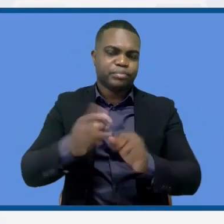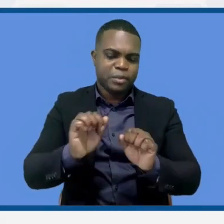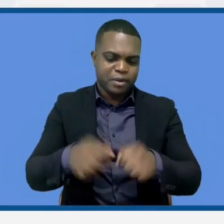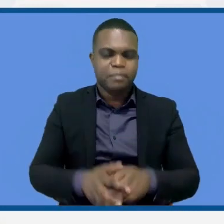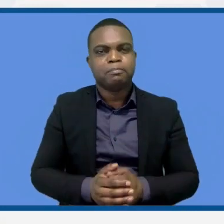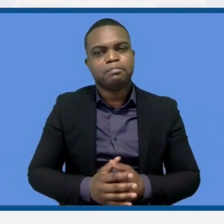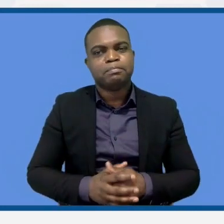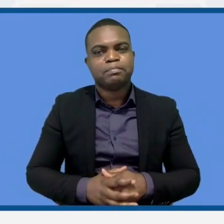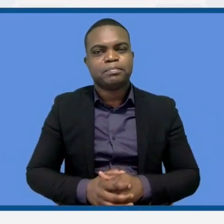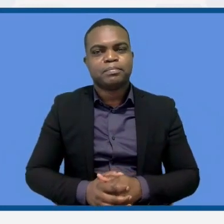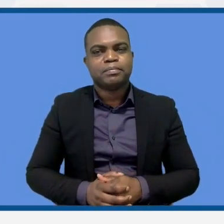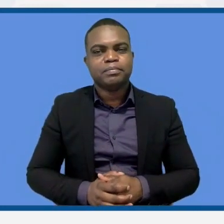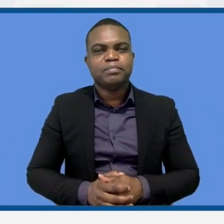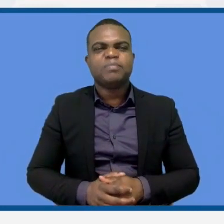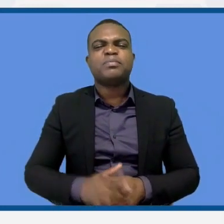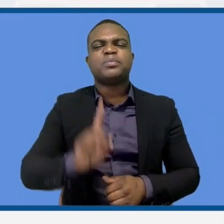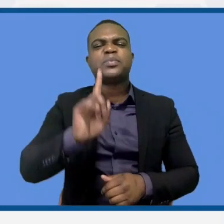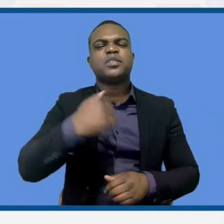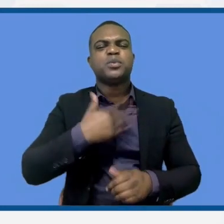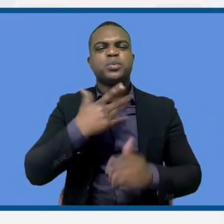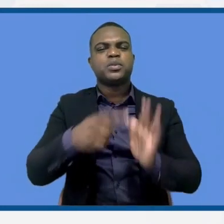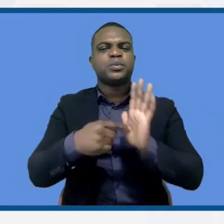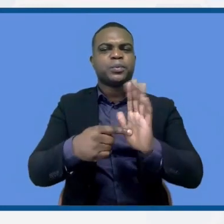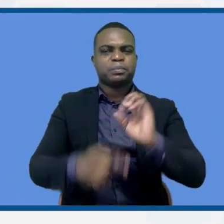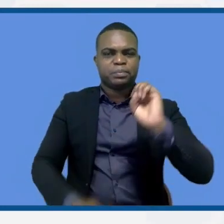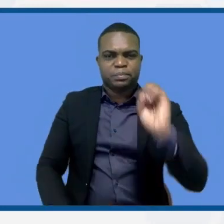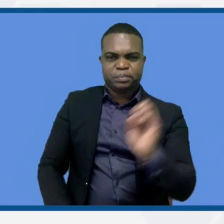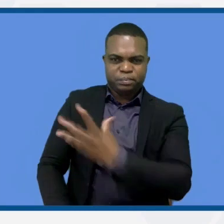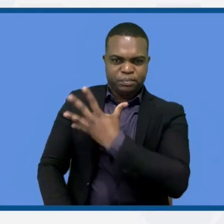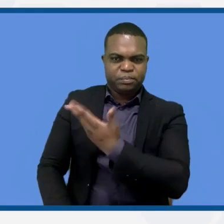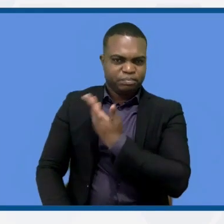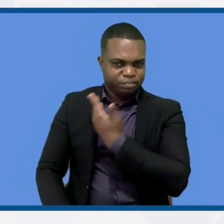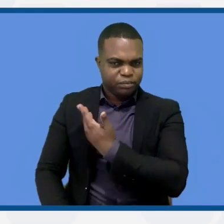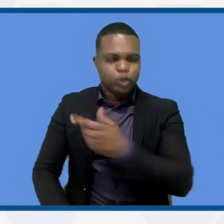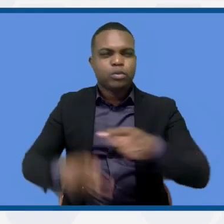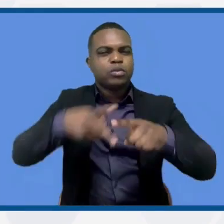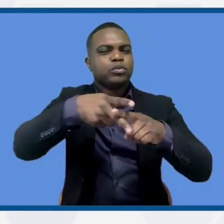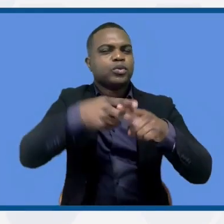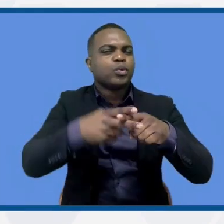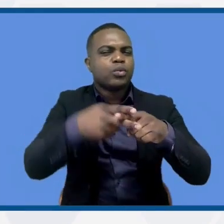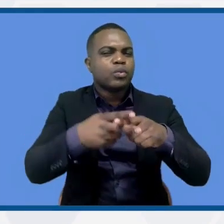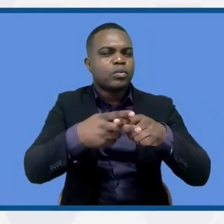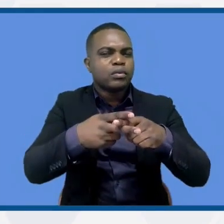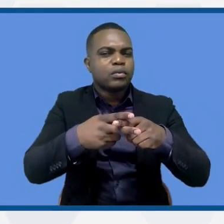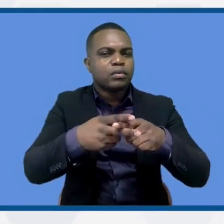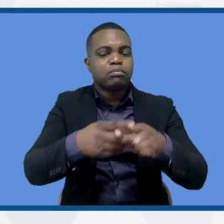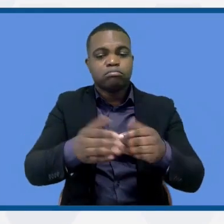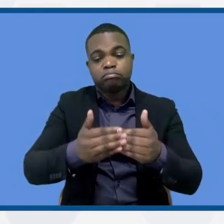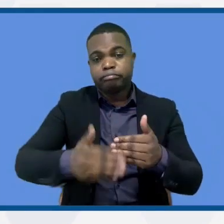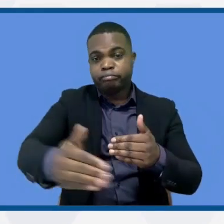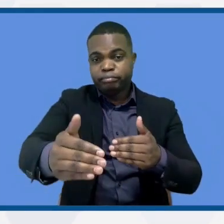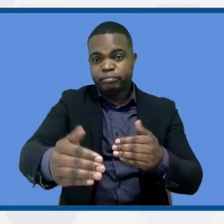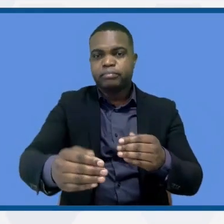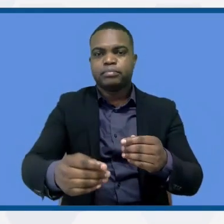event. So if you can maybe take a picture and log in to slido.com with the code